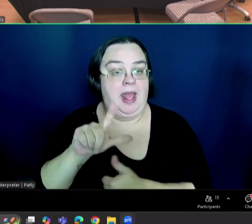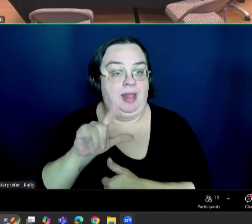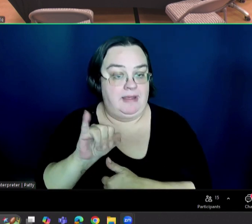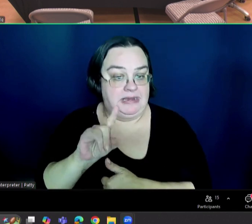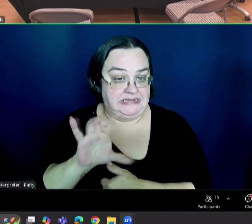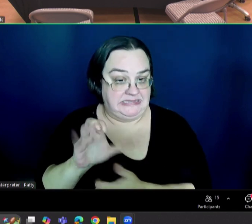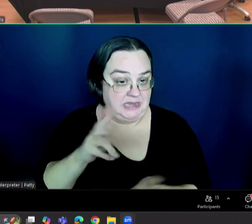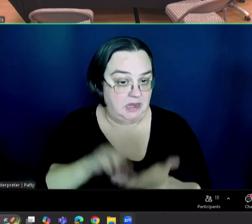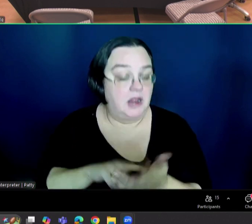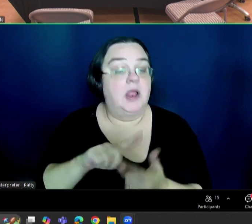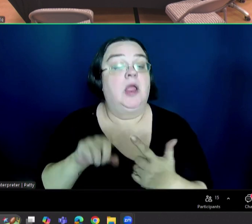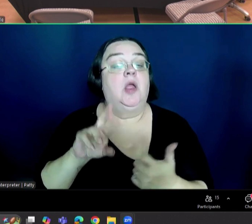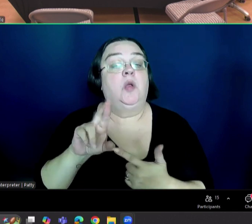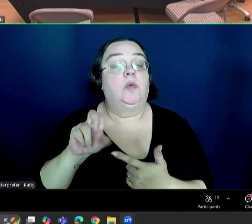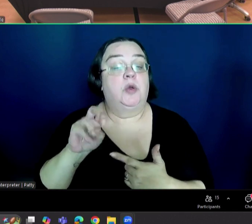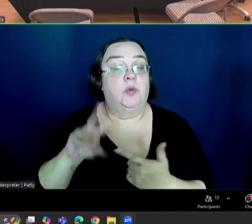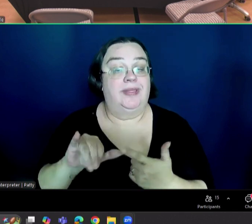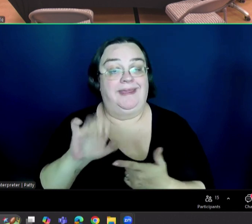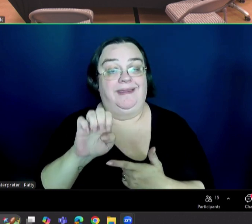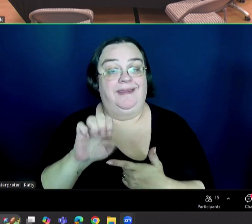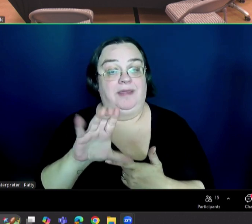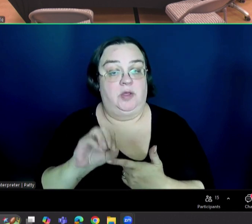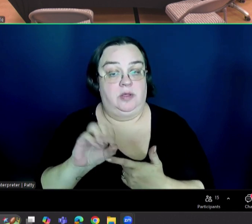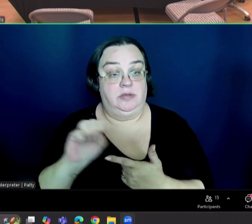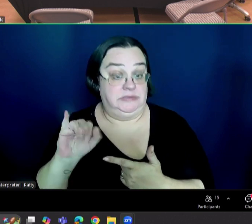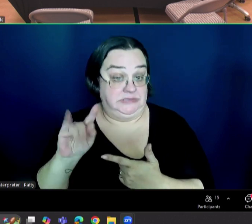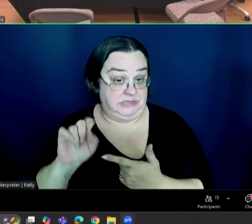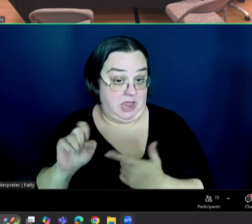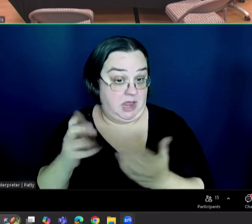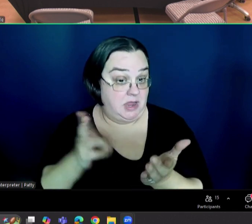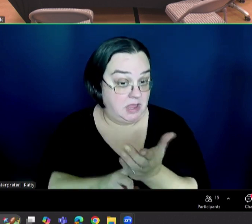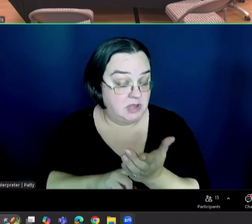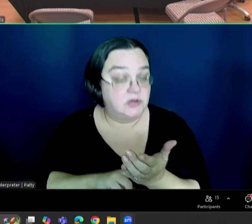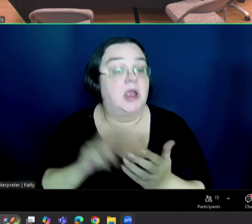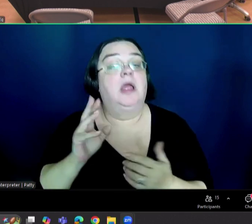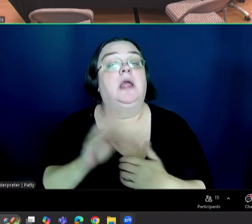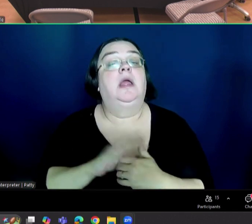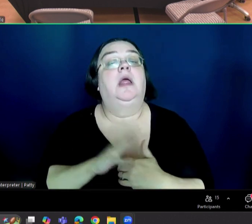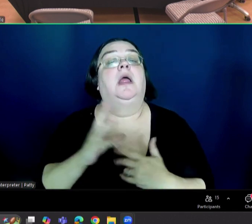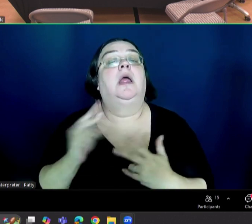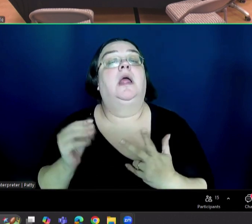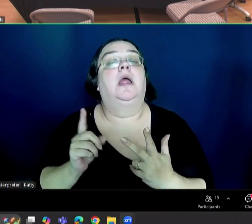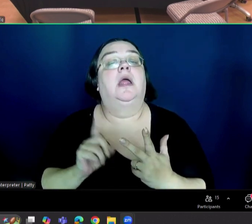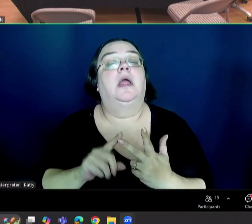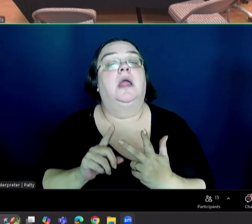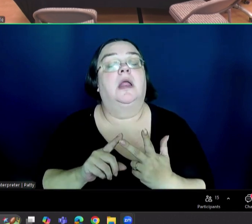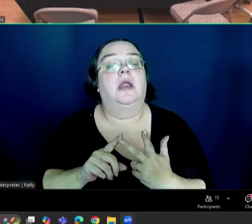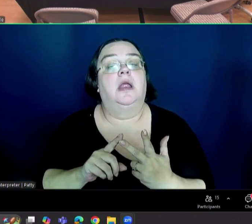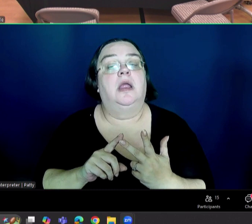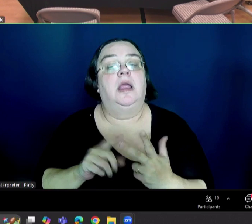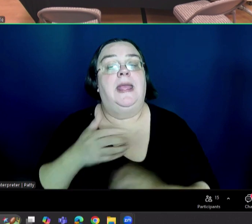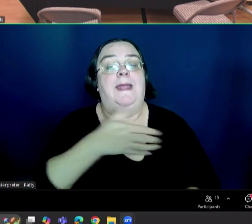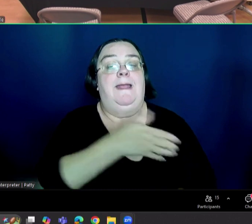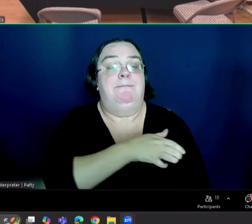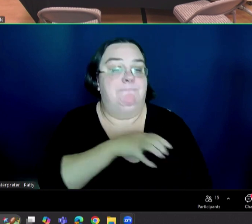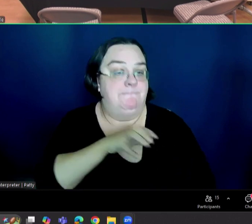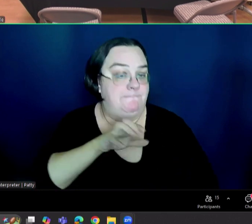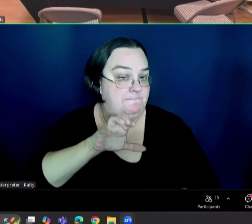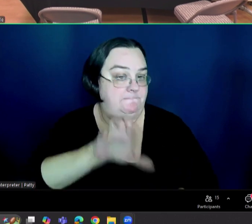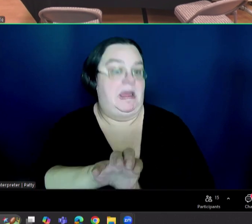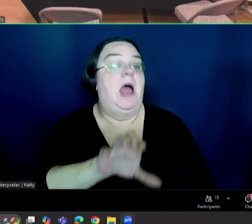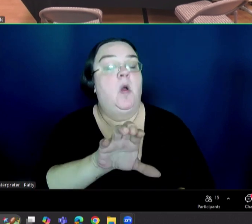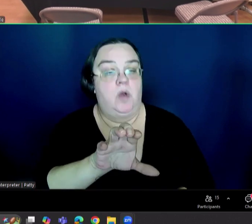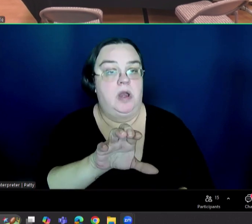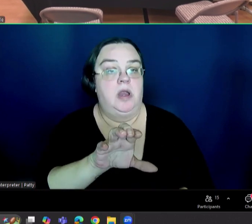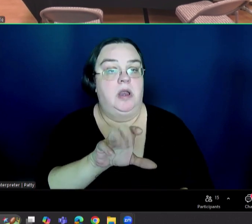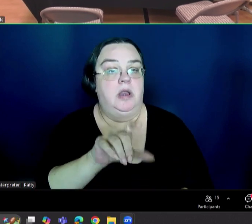contract, the renewal of the EcoSite contract, and empowering